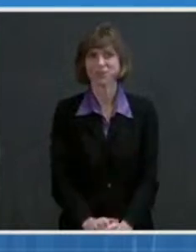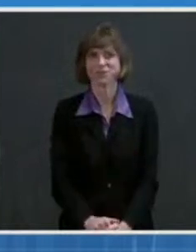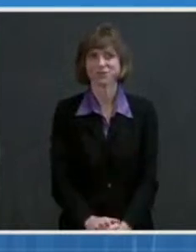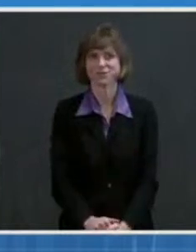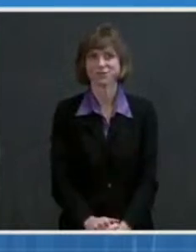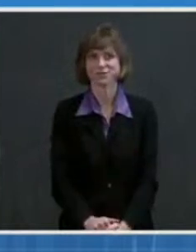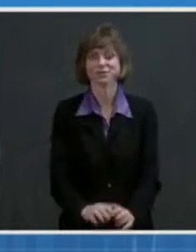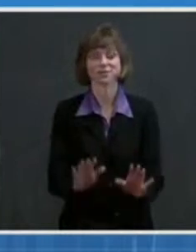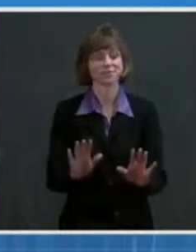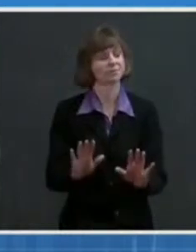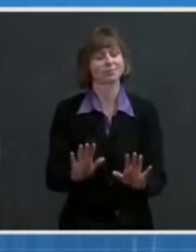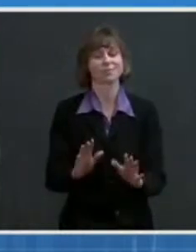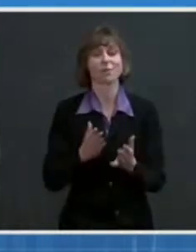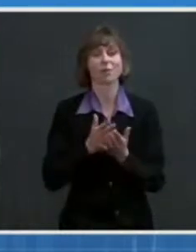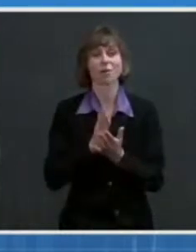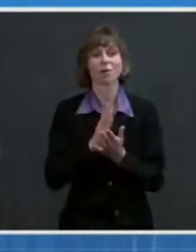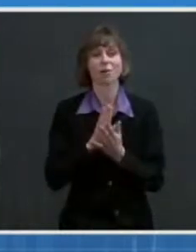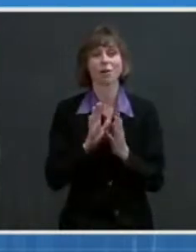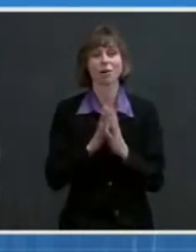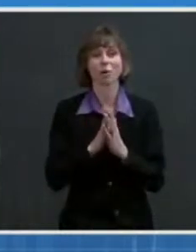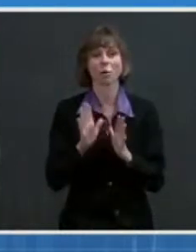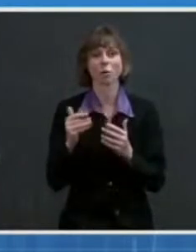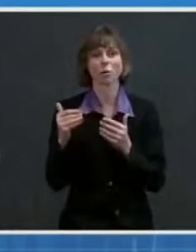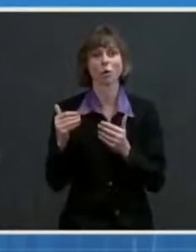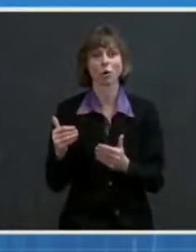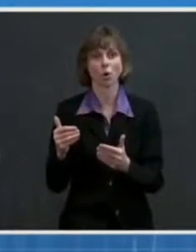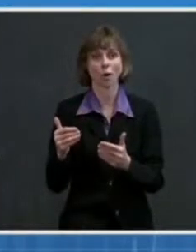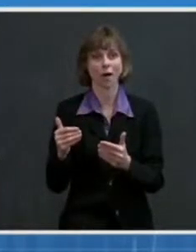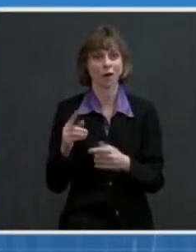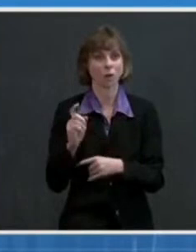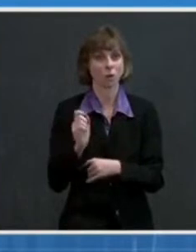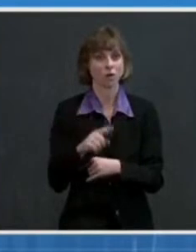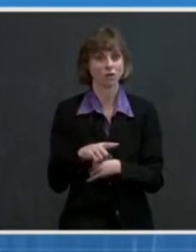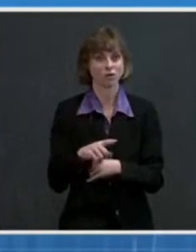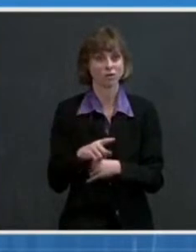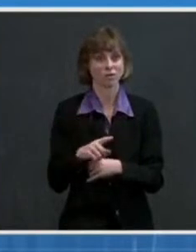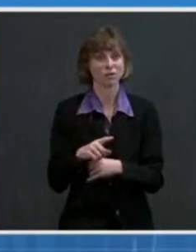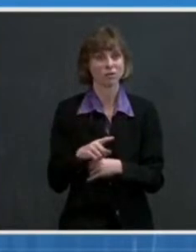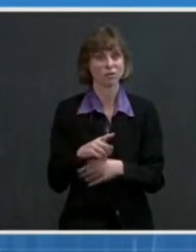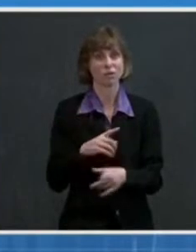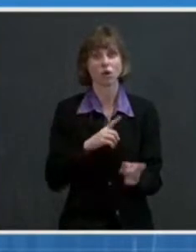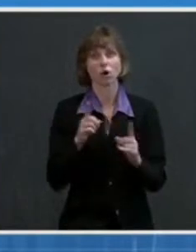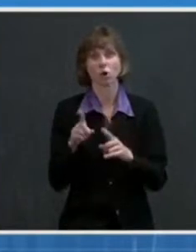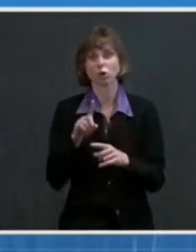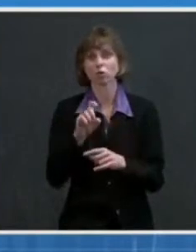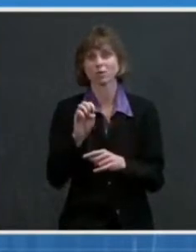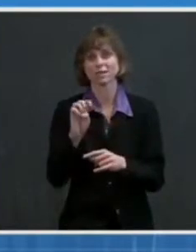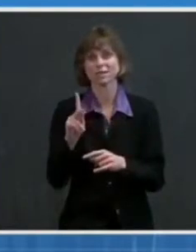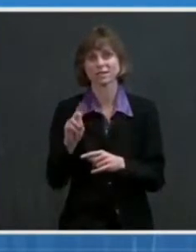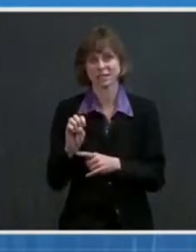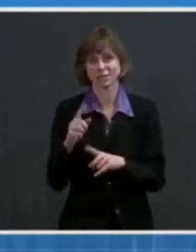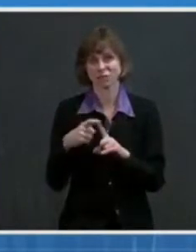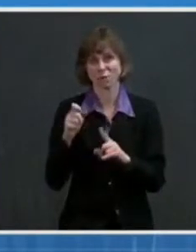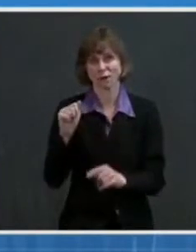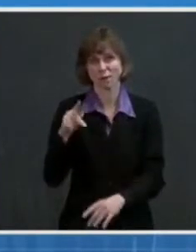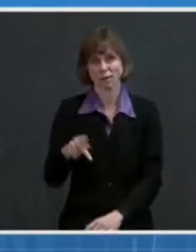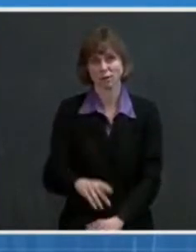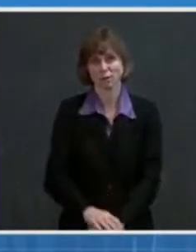All right, Kevin, All right. We'll go ahead and go go to a to different question. Yeah. we'll go to Zeke at AP.